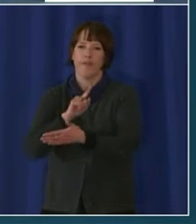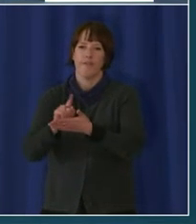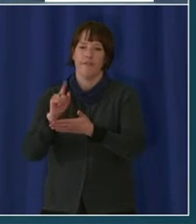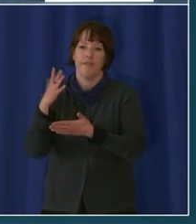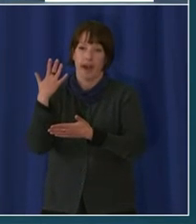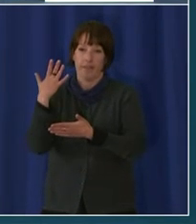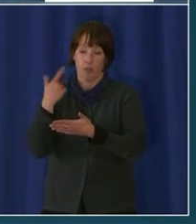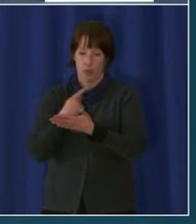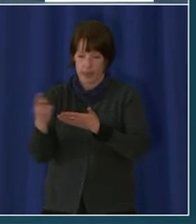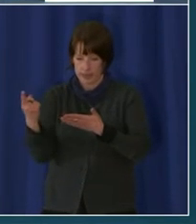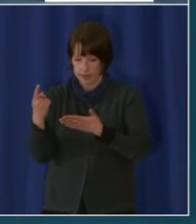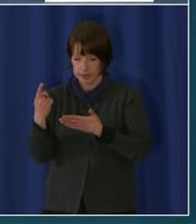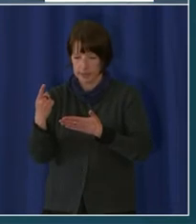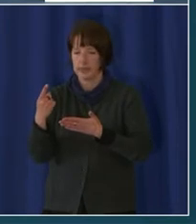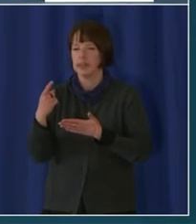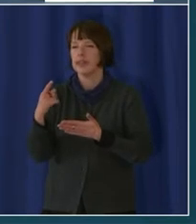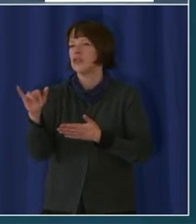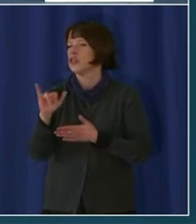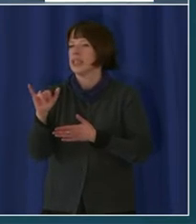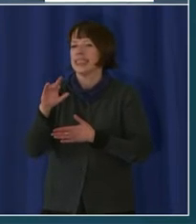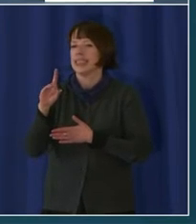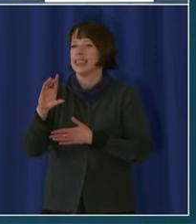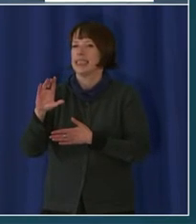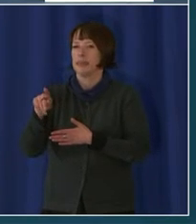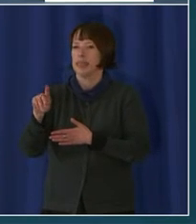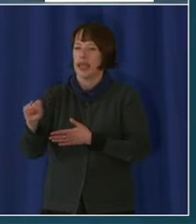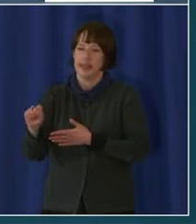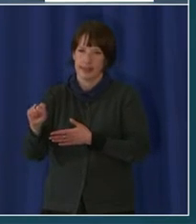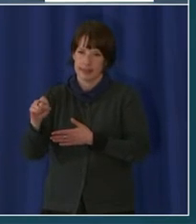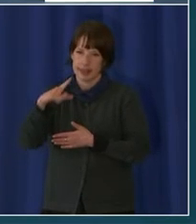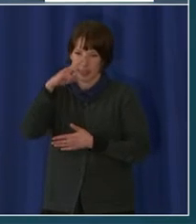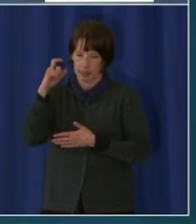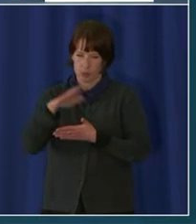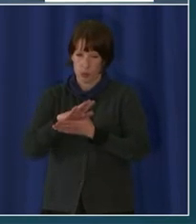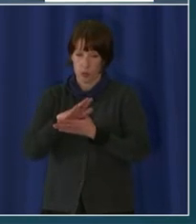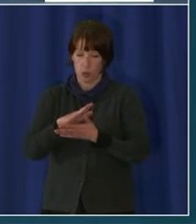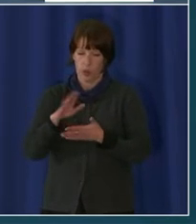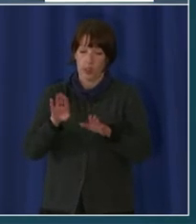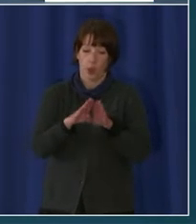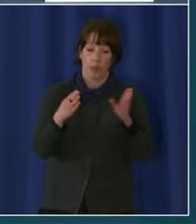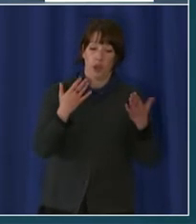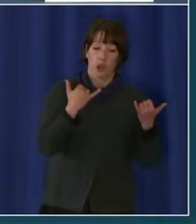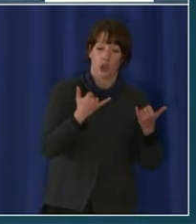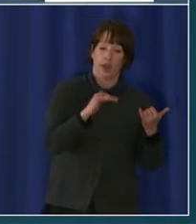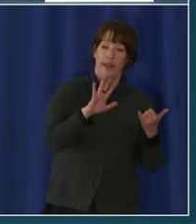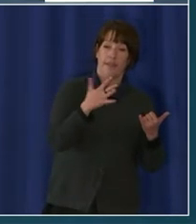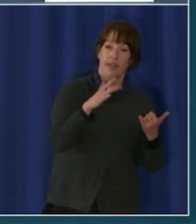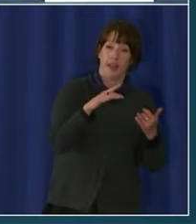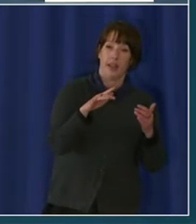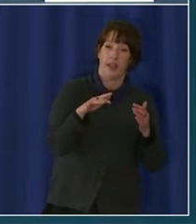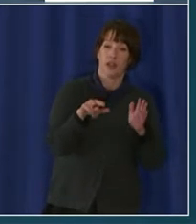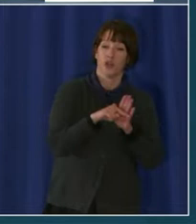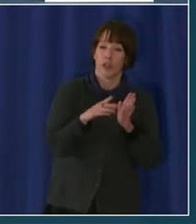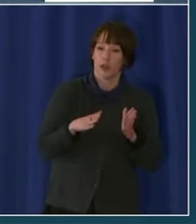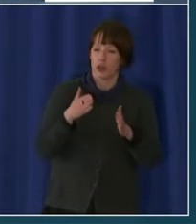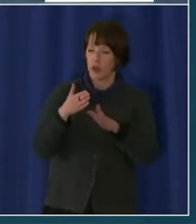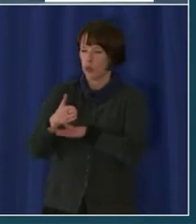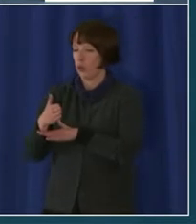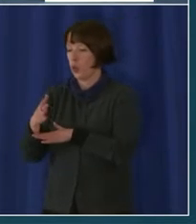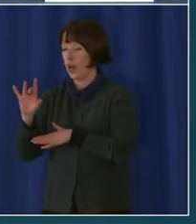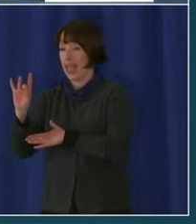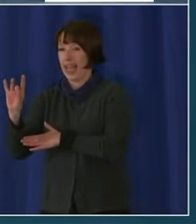of DCPS Summer School. That program is open for current 5th graders all the way through current 8th